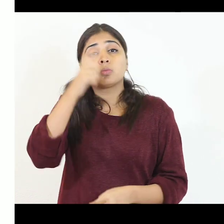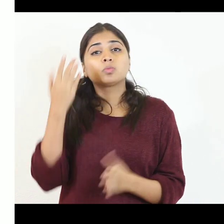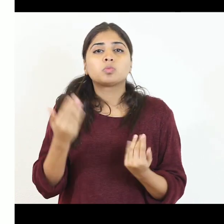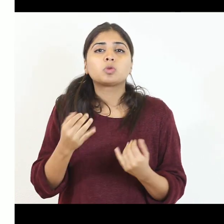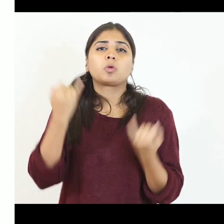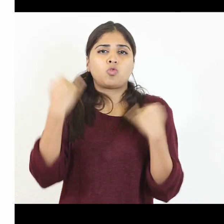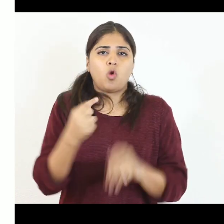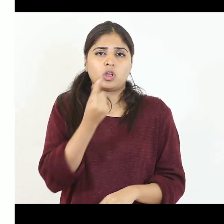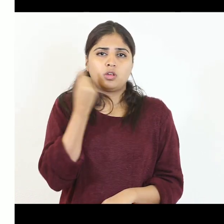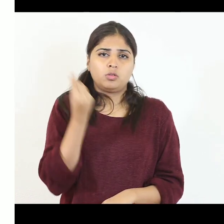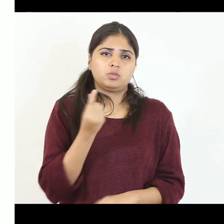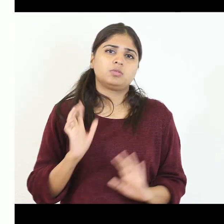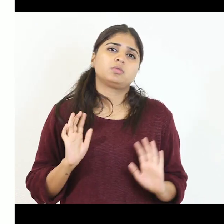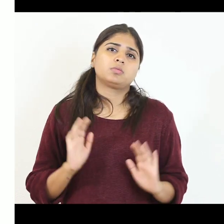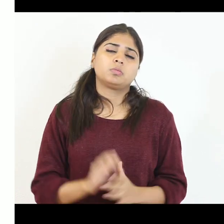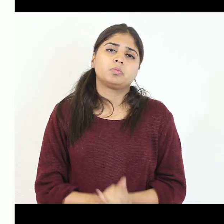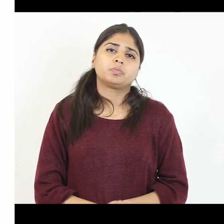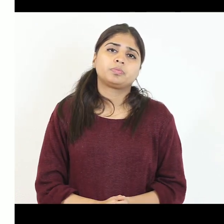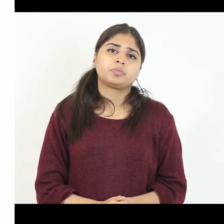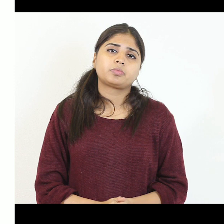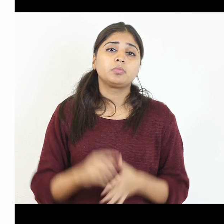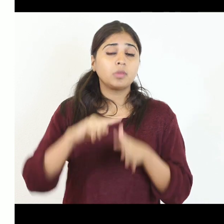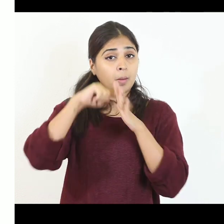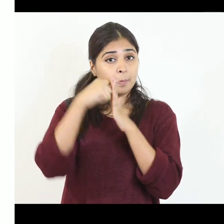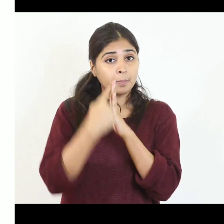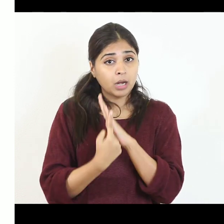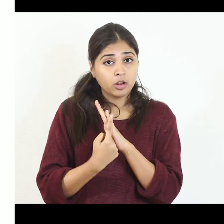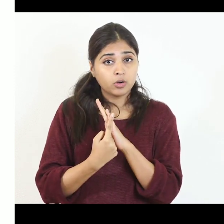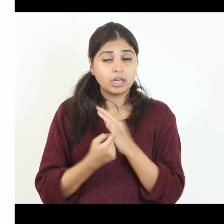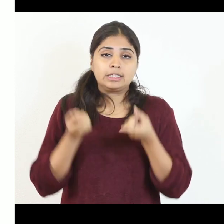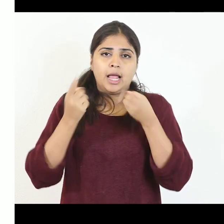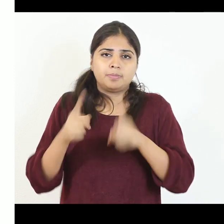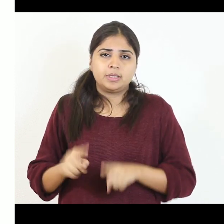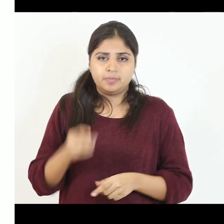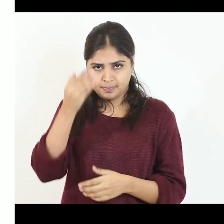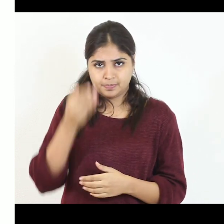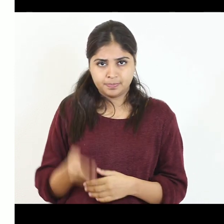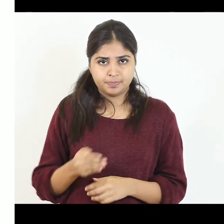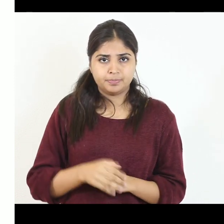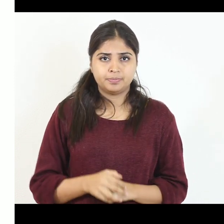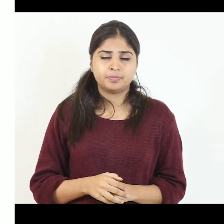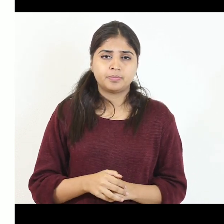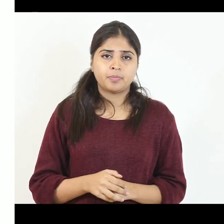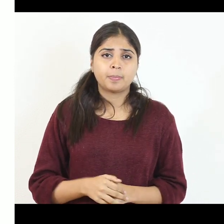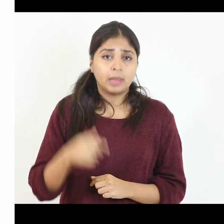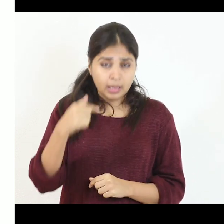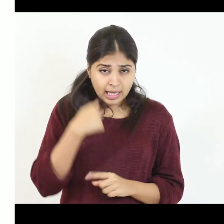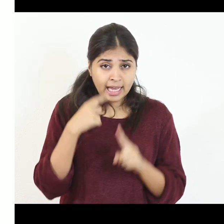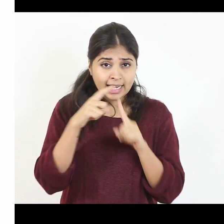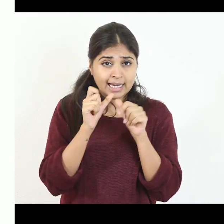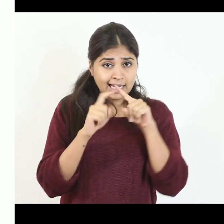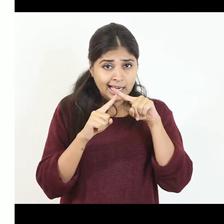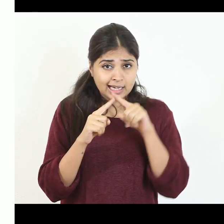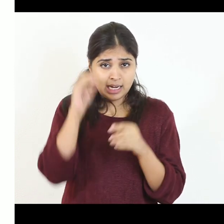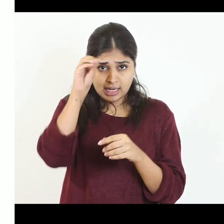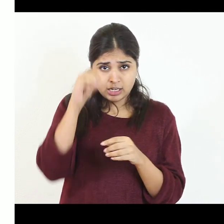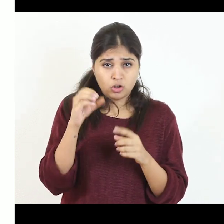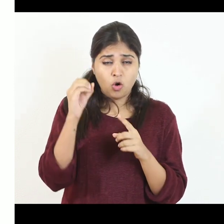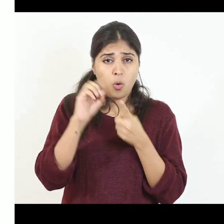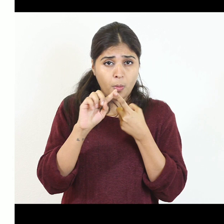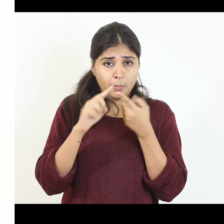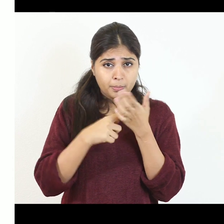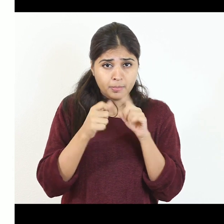of data. Number 2. Prioritize incidents. As a data entry operator, you will need to